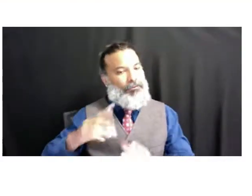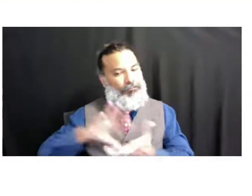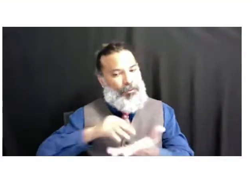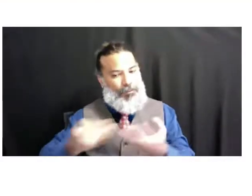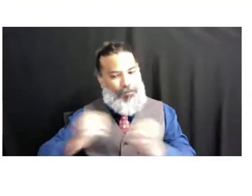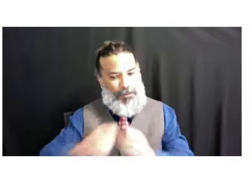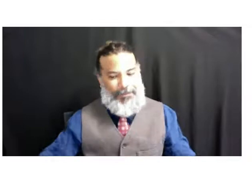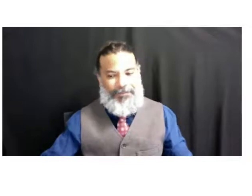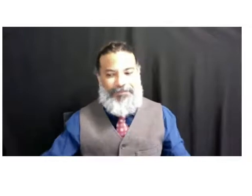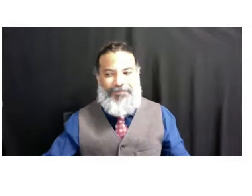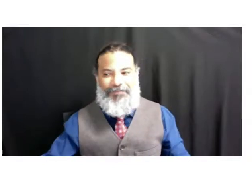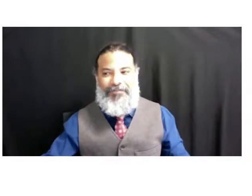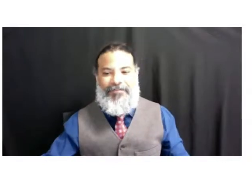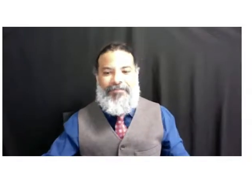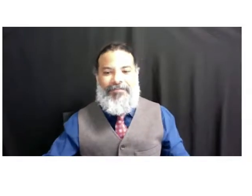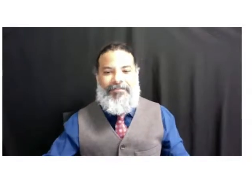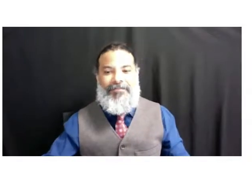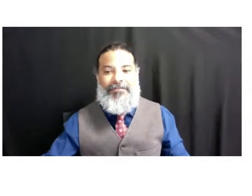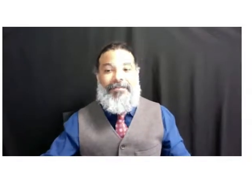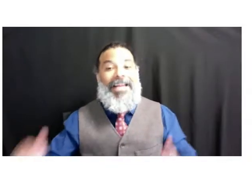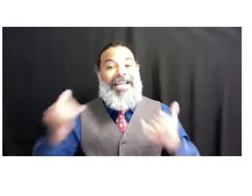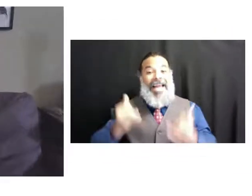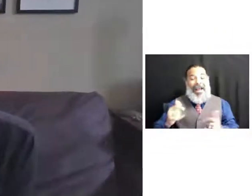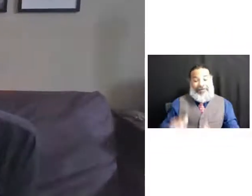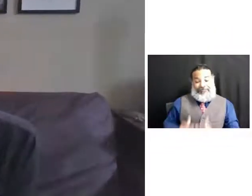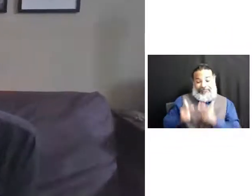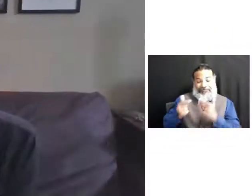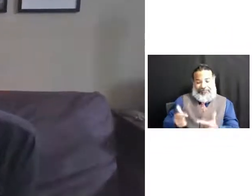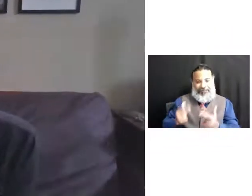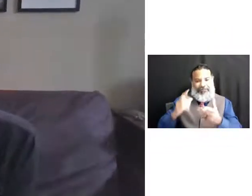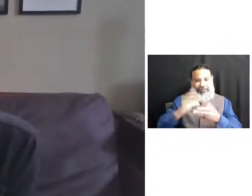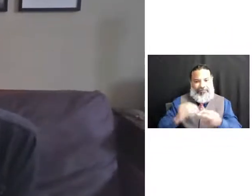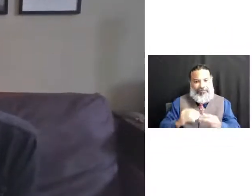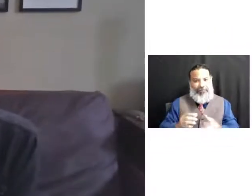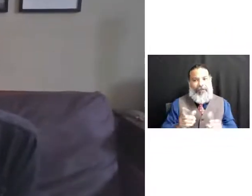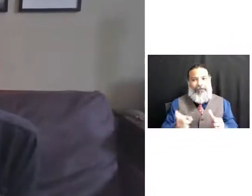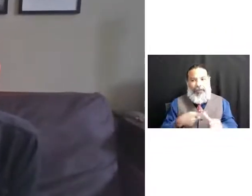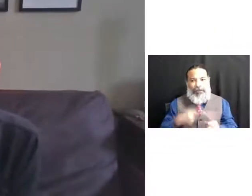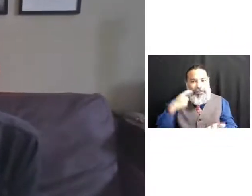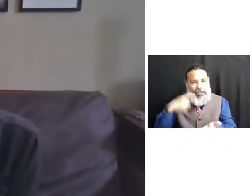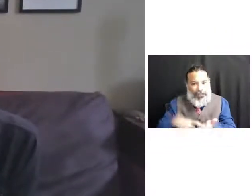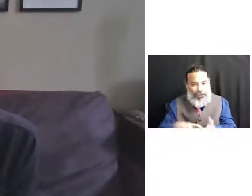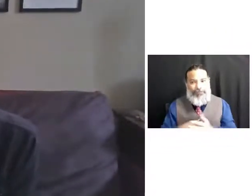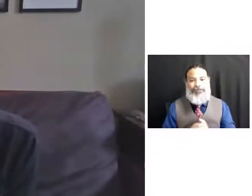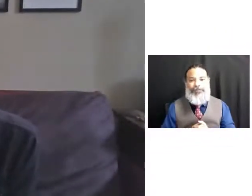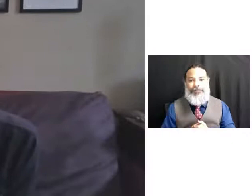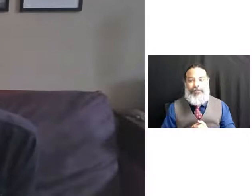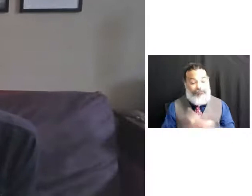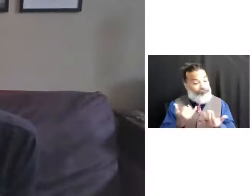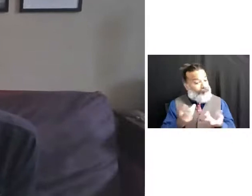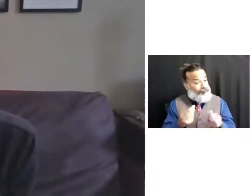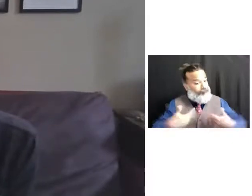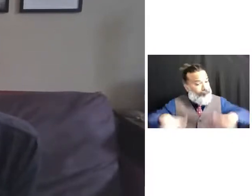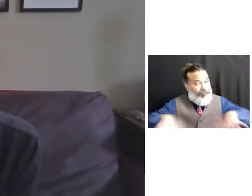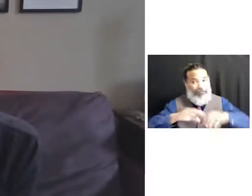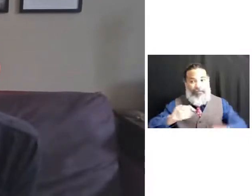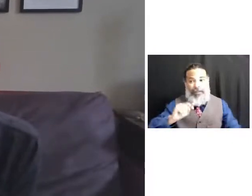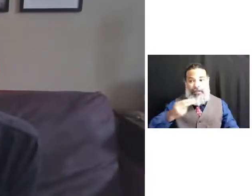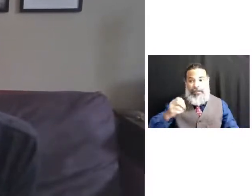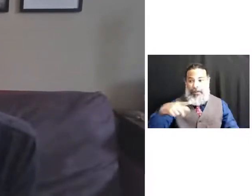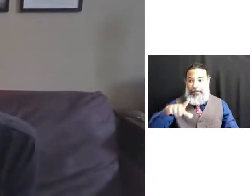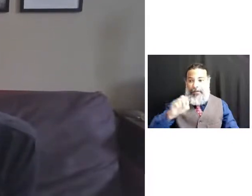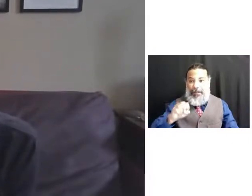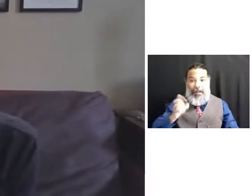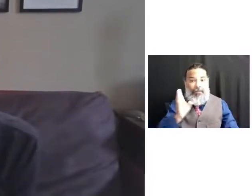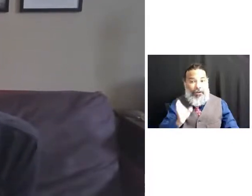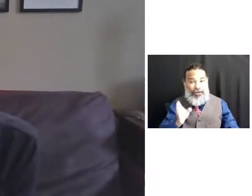And now we begin this event by acknowledging that the lands where the Peale and Baltimore is